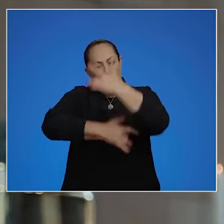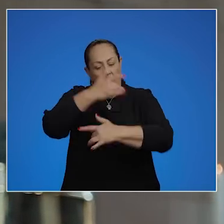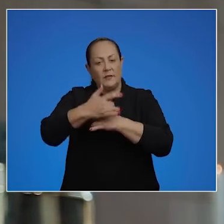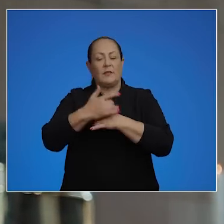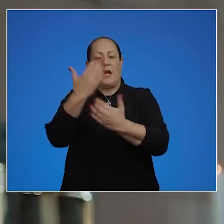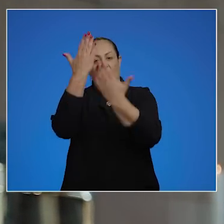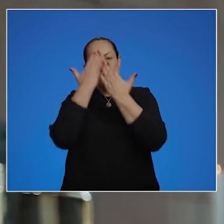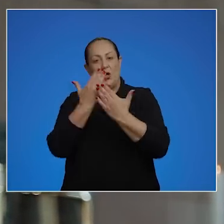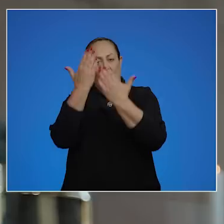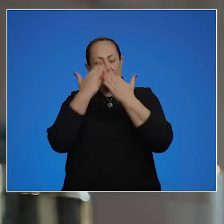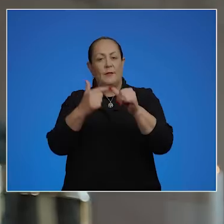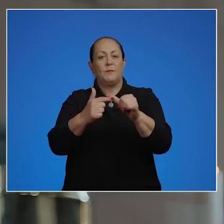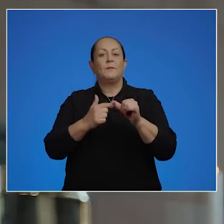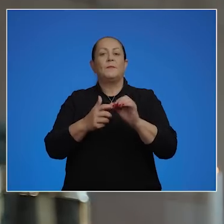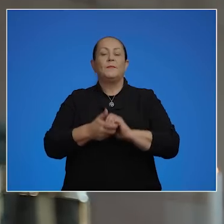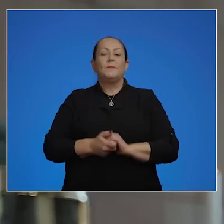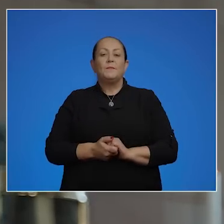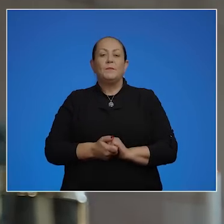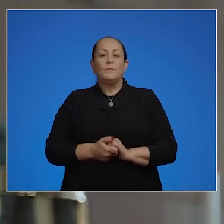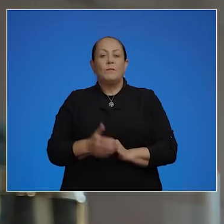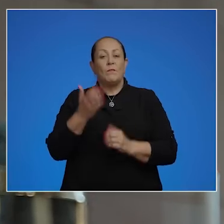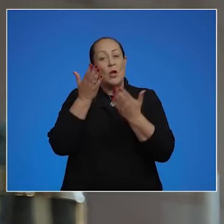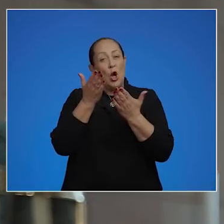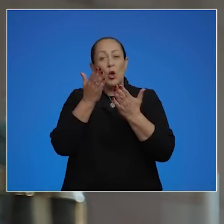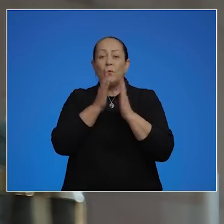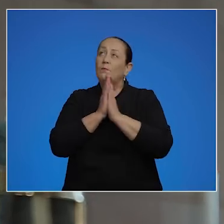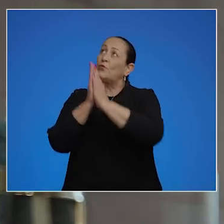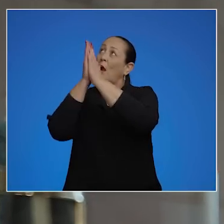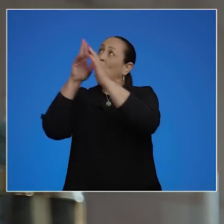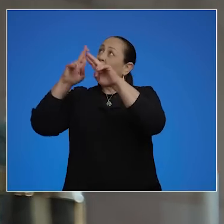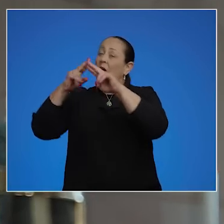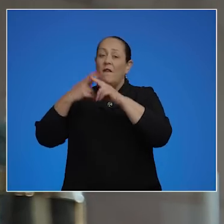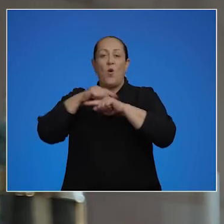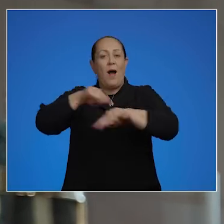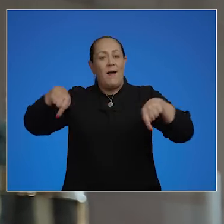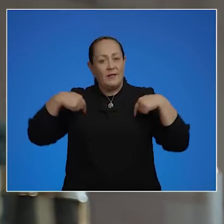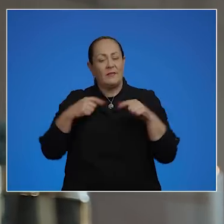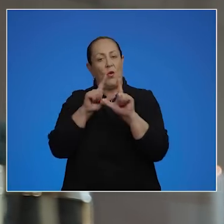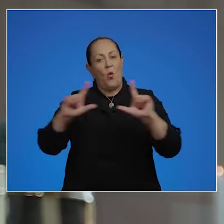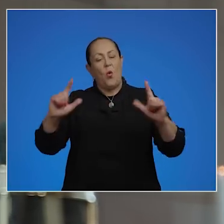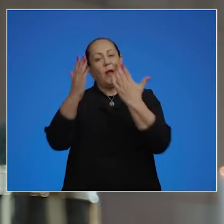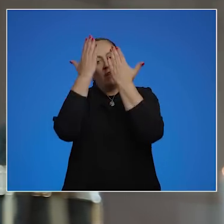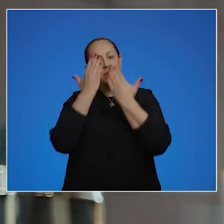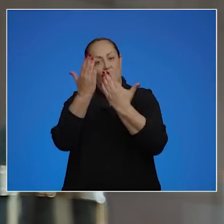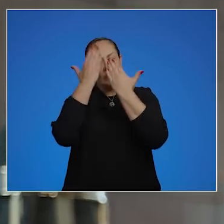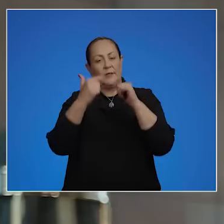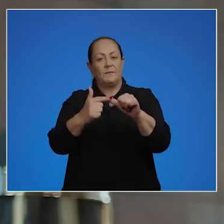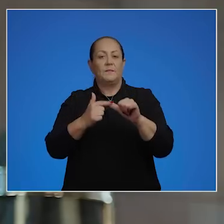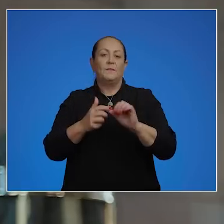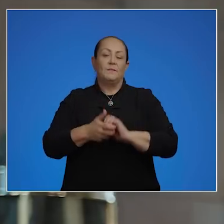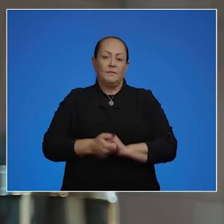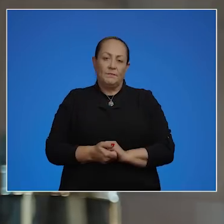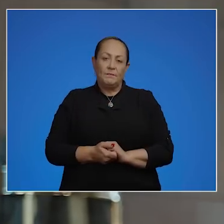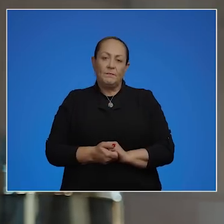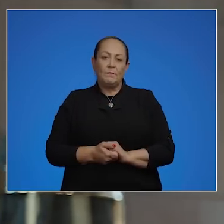mercy. You intercede for us with the Father. Lord, have mercy. Lord, have mercy. May Almighty